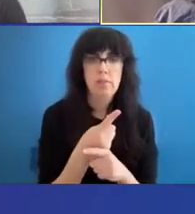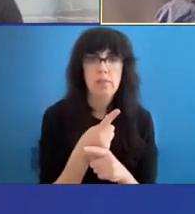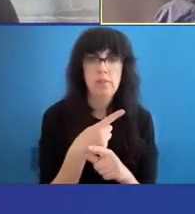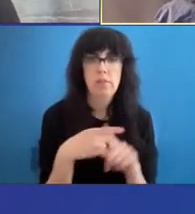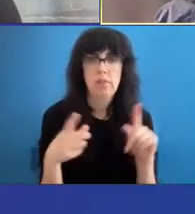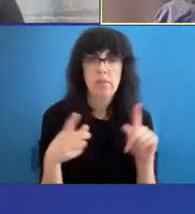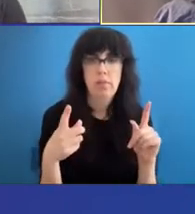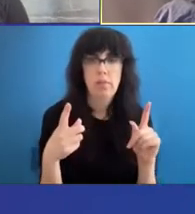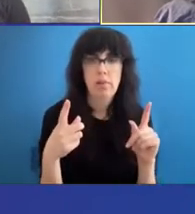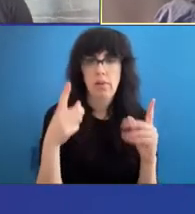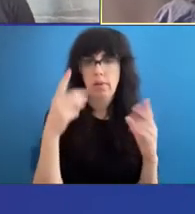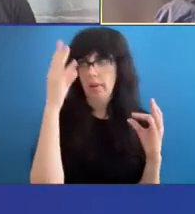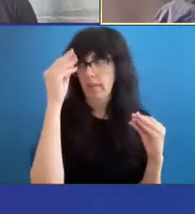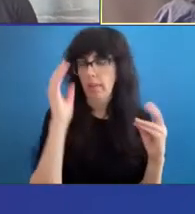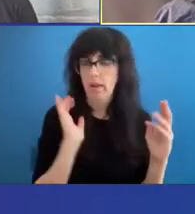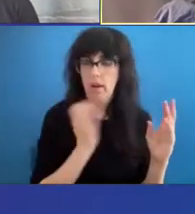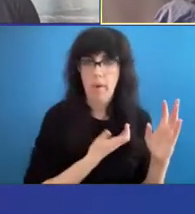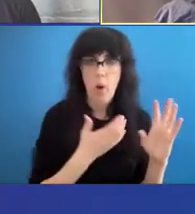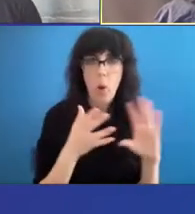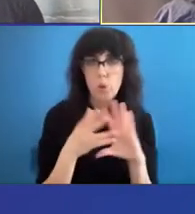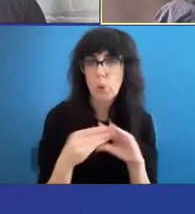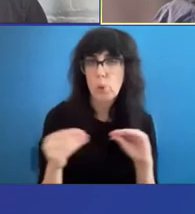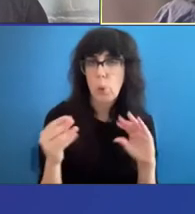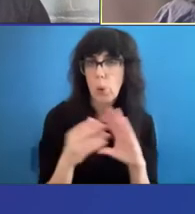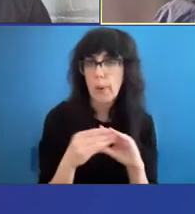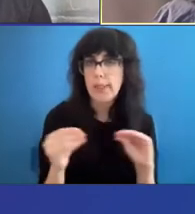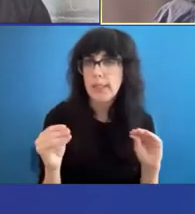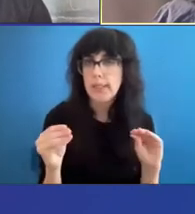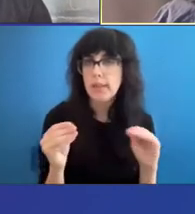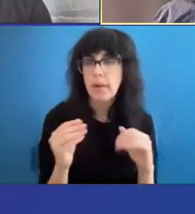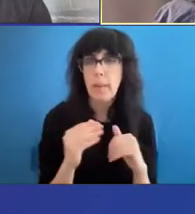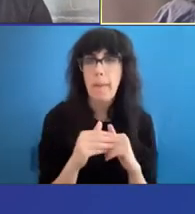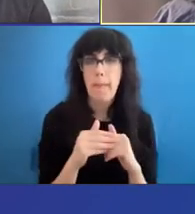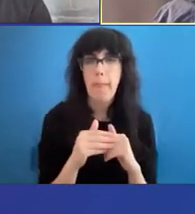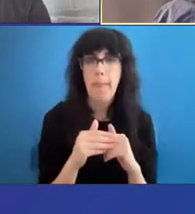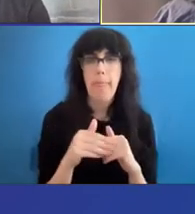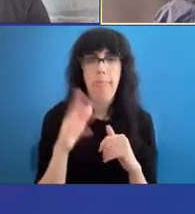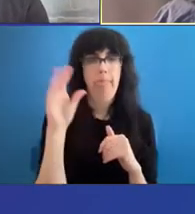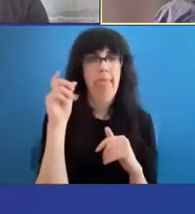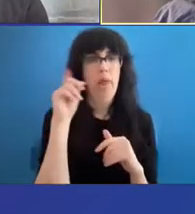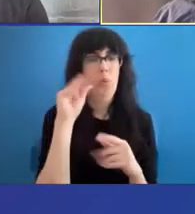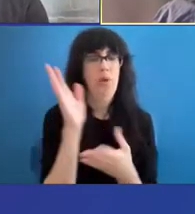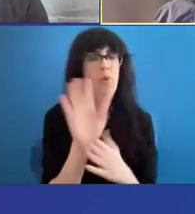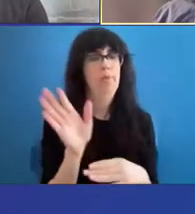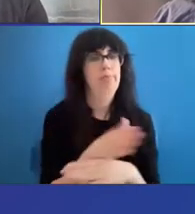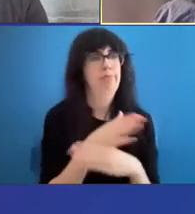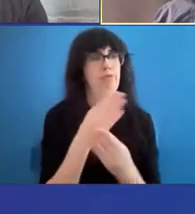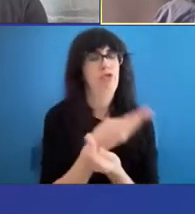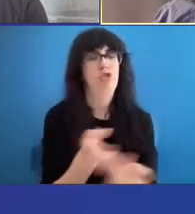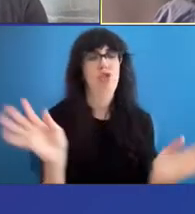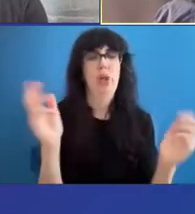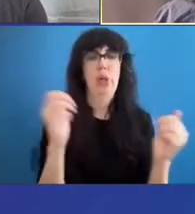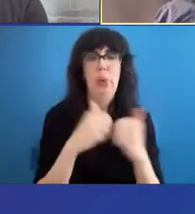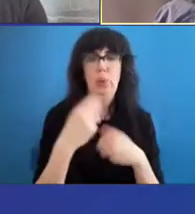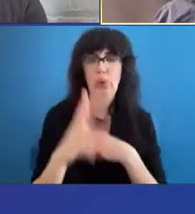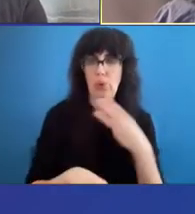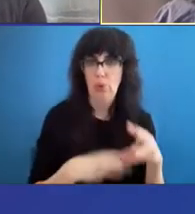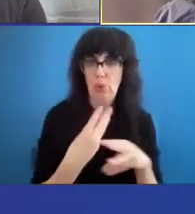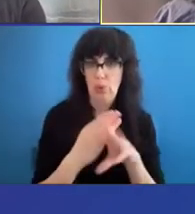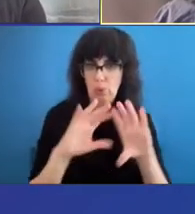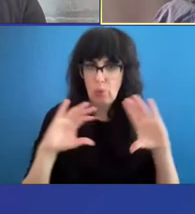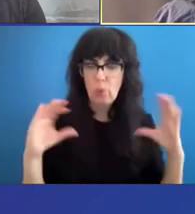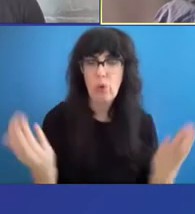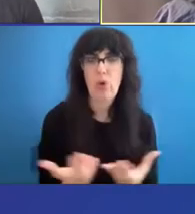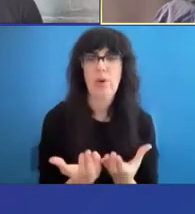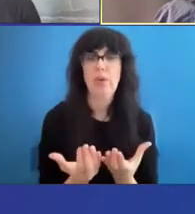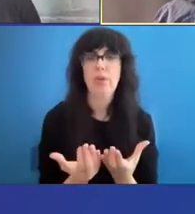our stories that we're going to like, you know, share with the world. Like, well, how is our